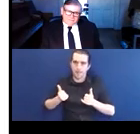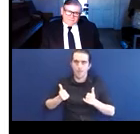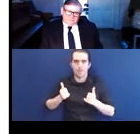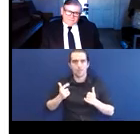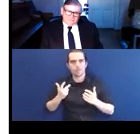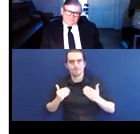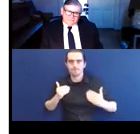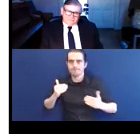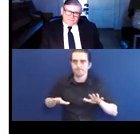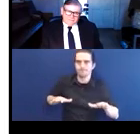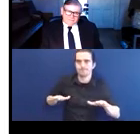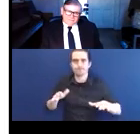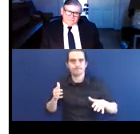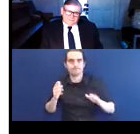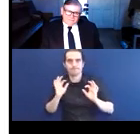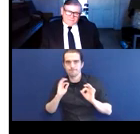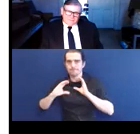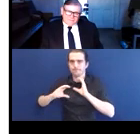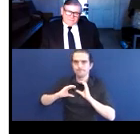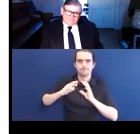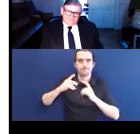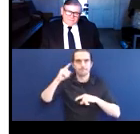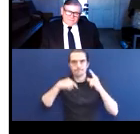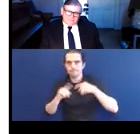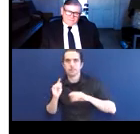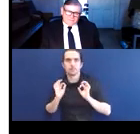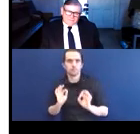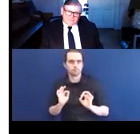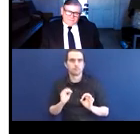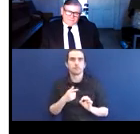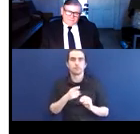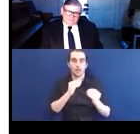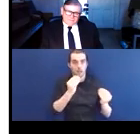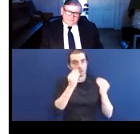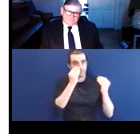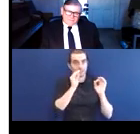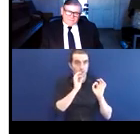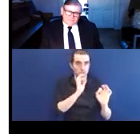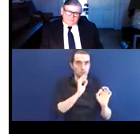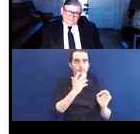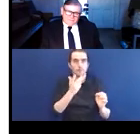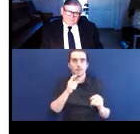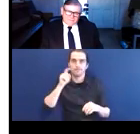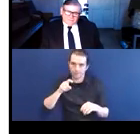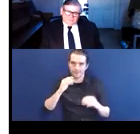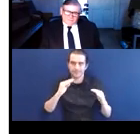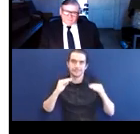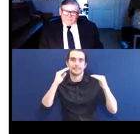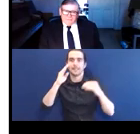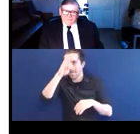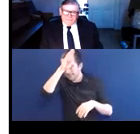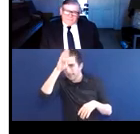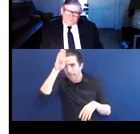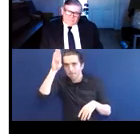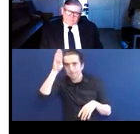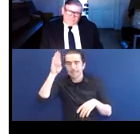Because to work in private sector, the language skills and the soft skills, the technology skills is very important. So lack of knowledge